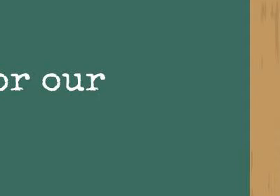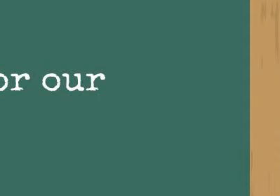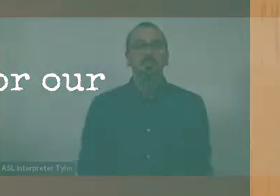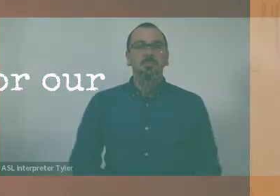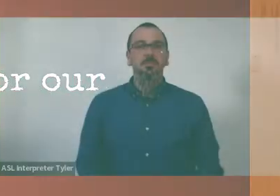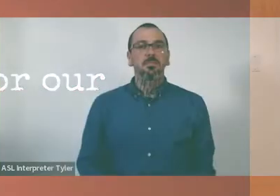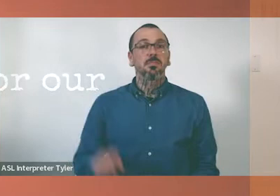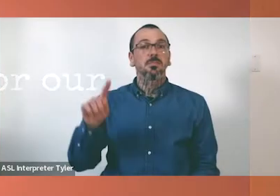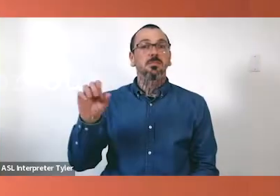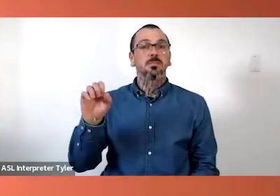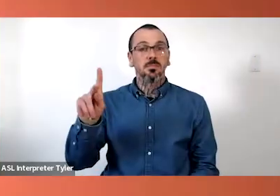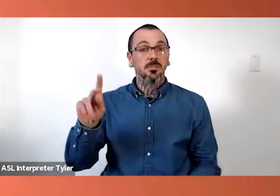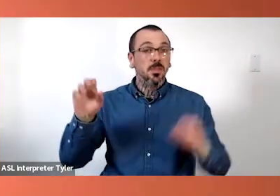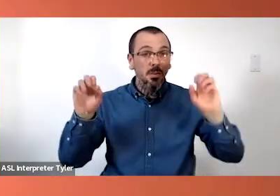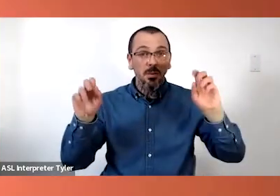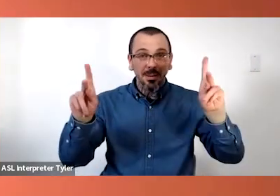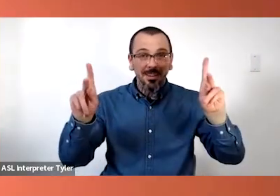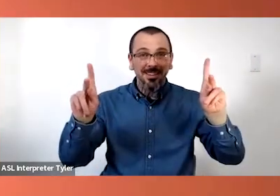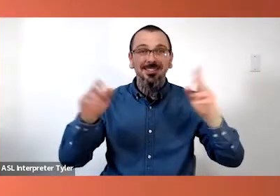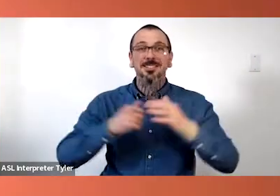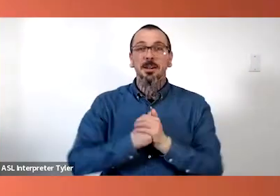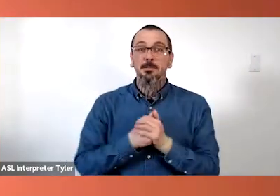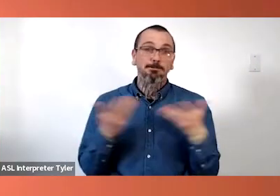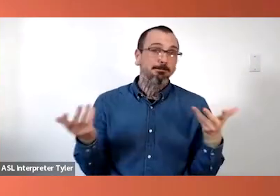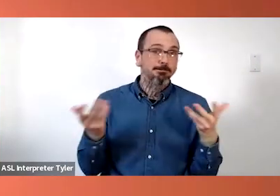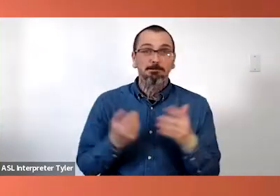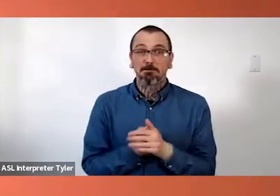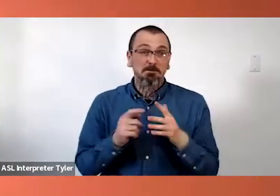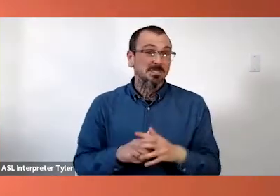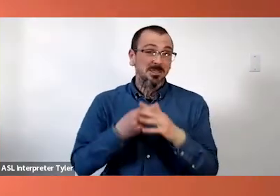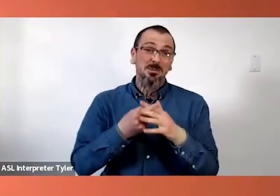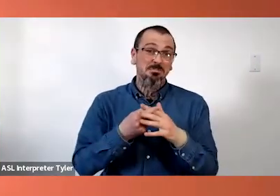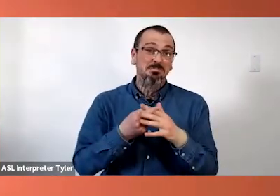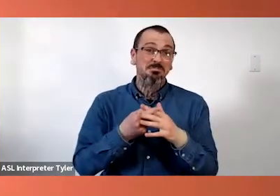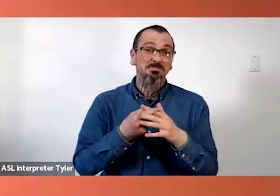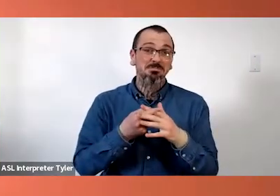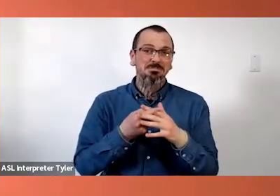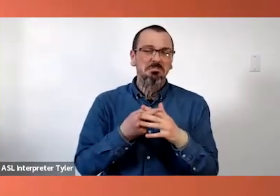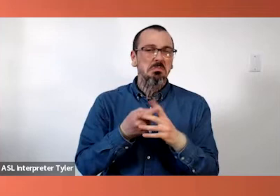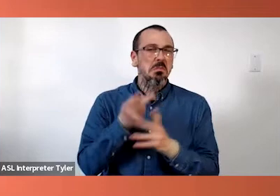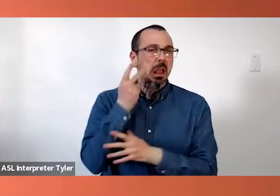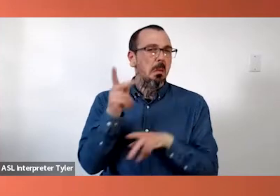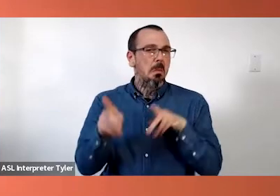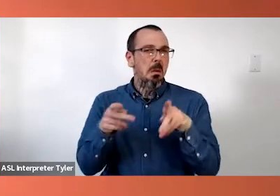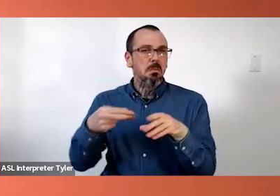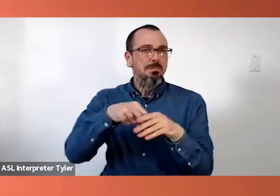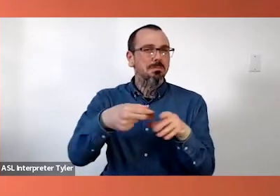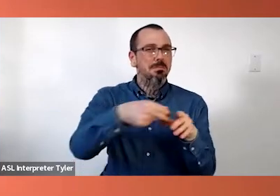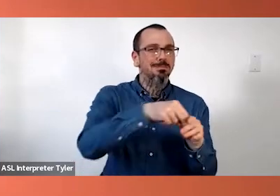All right. Well, we may as well begin. People will trickle in slowly,